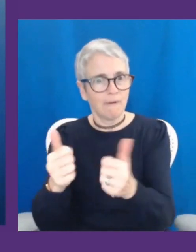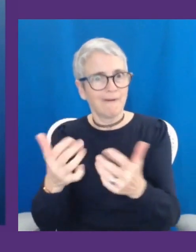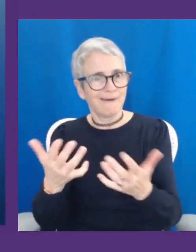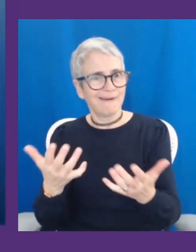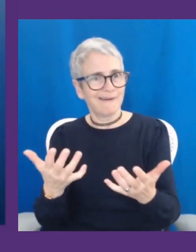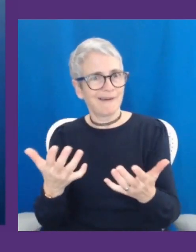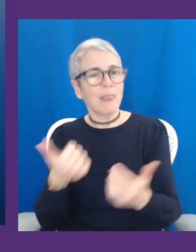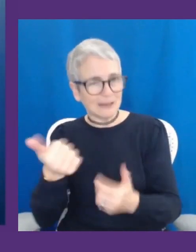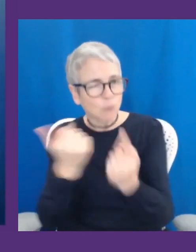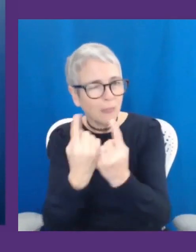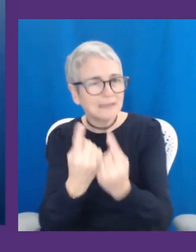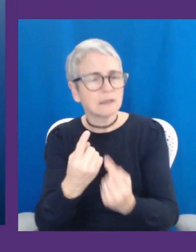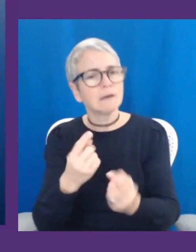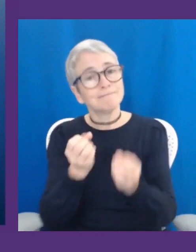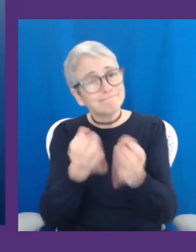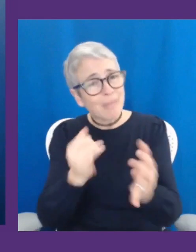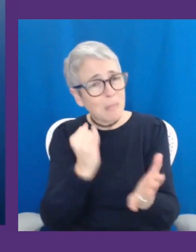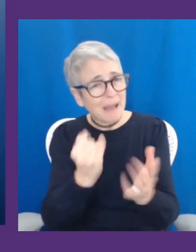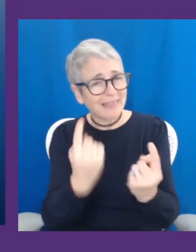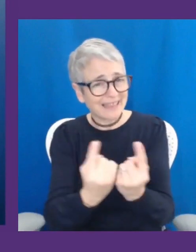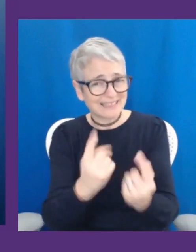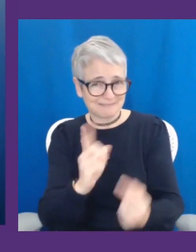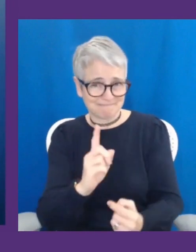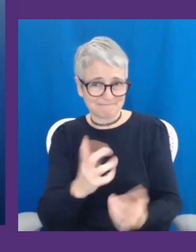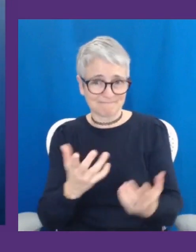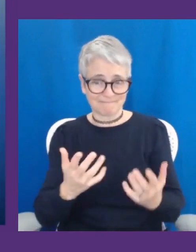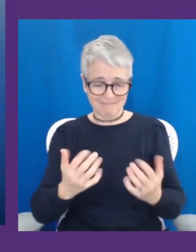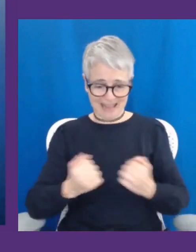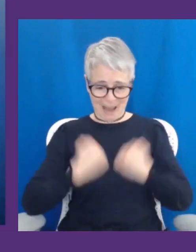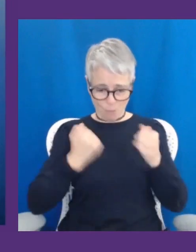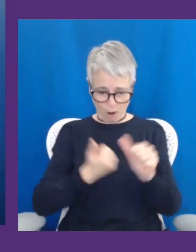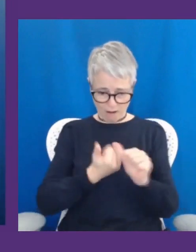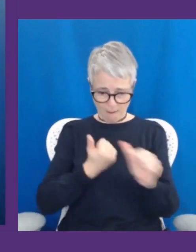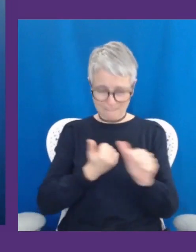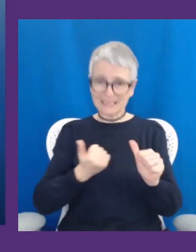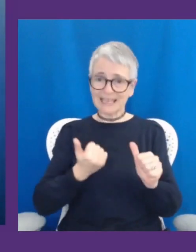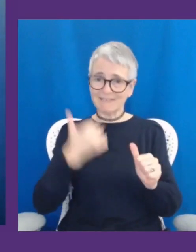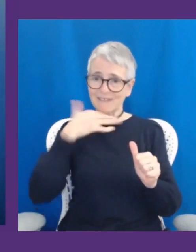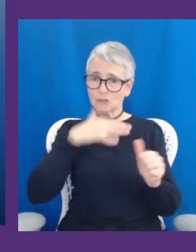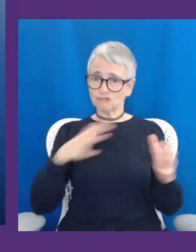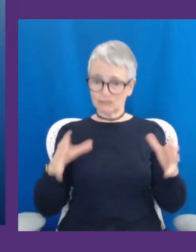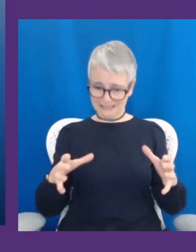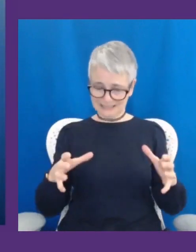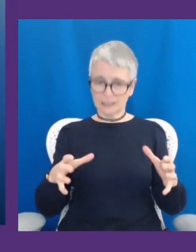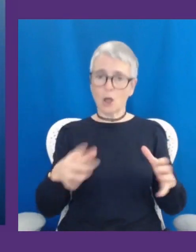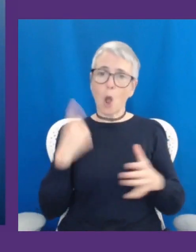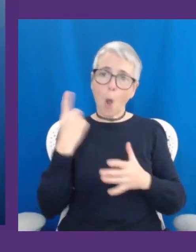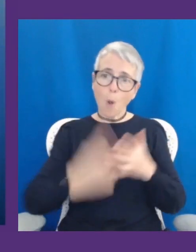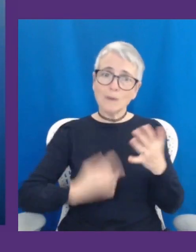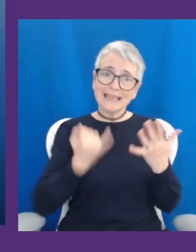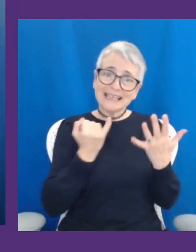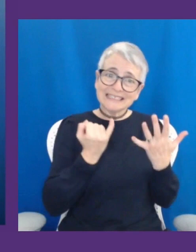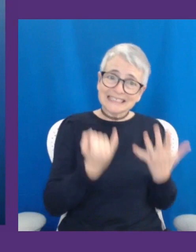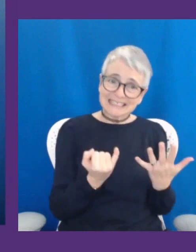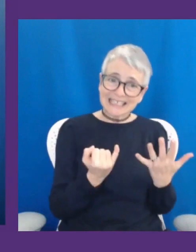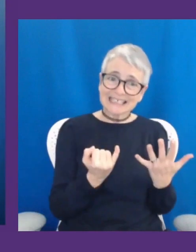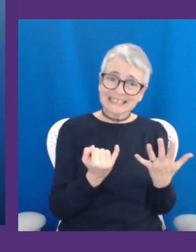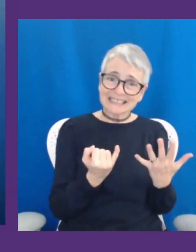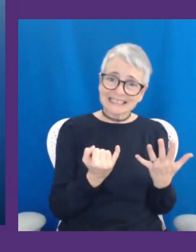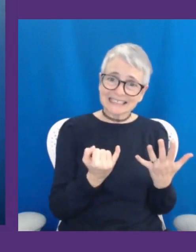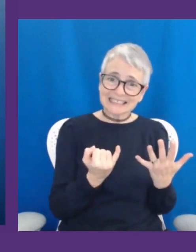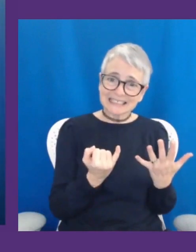stuff? In our valuable 500 companies, only 6 of our companies have chief